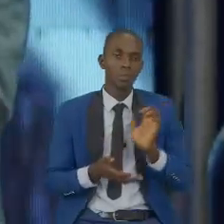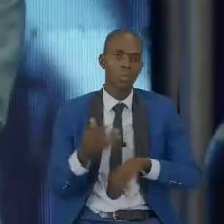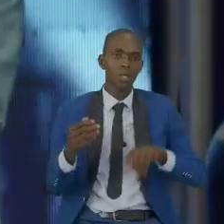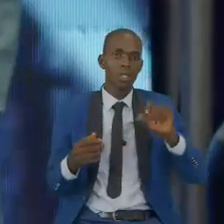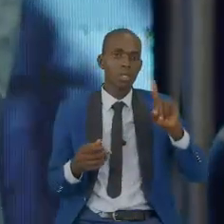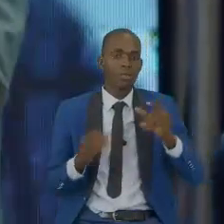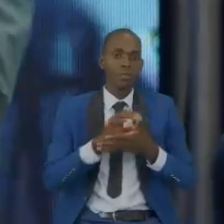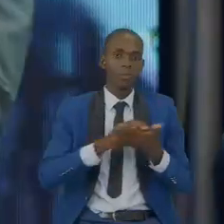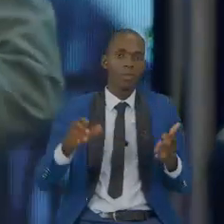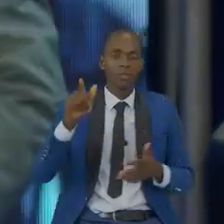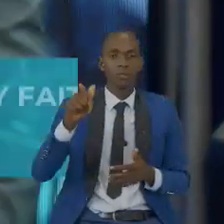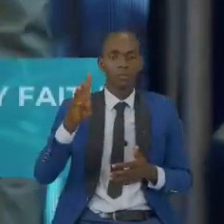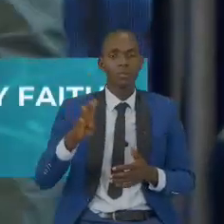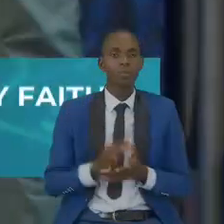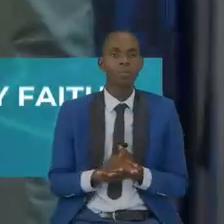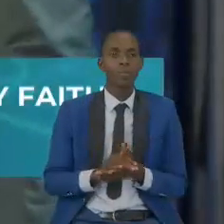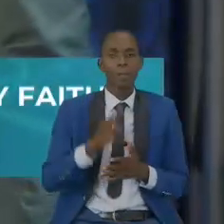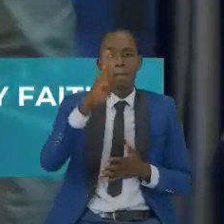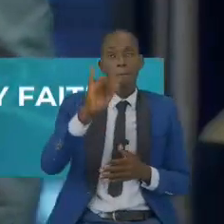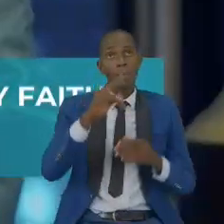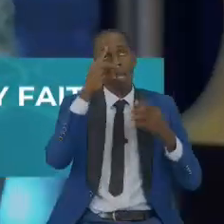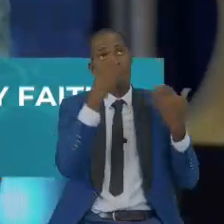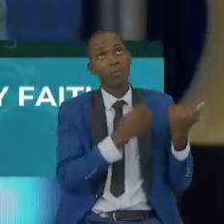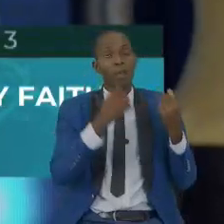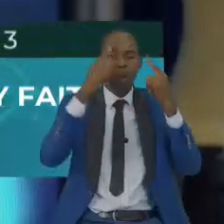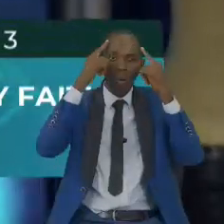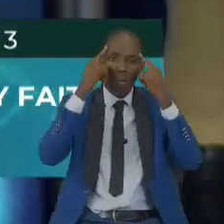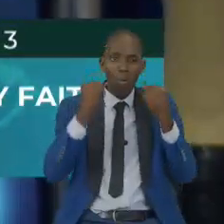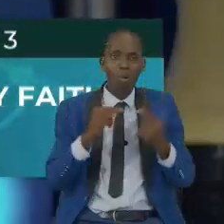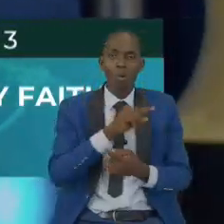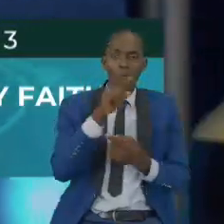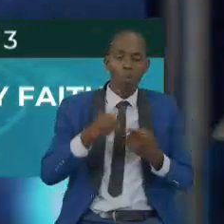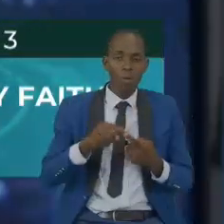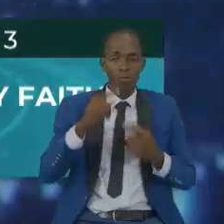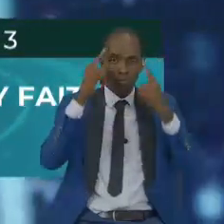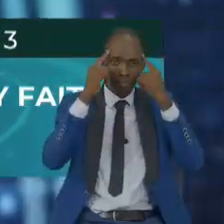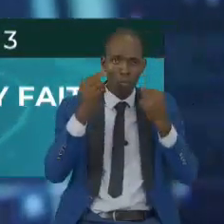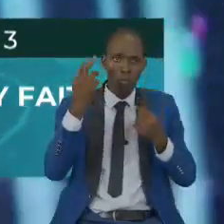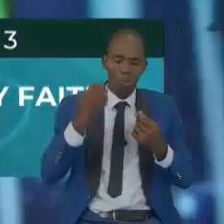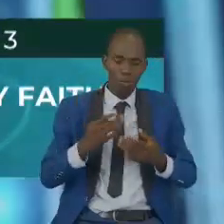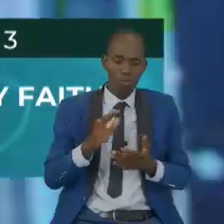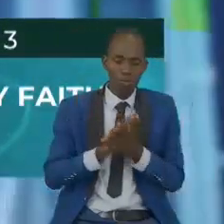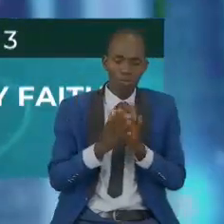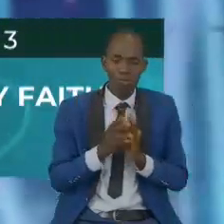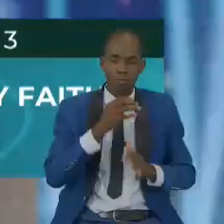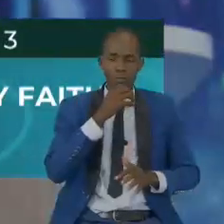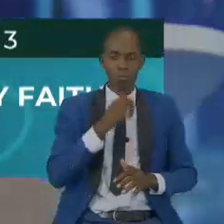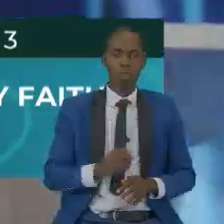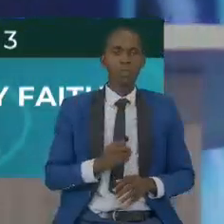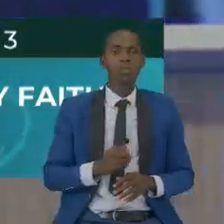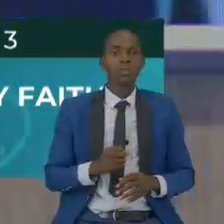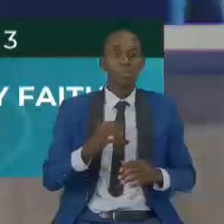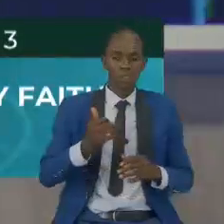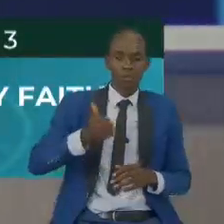chapter 11, verse 24. By faith, Moses, when he was come to years, refused to be